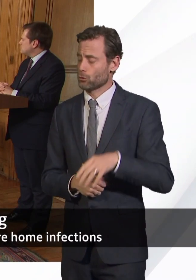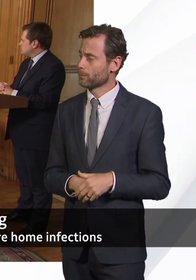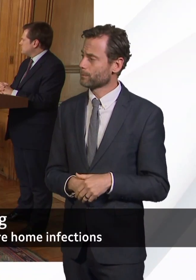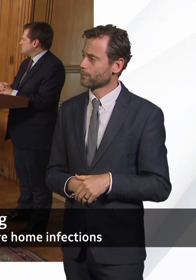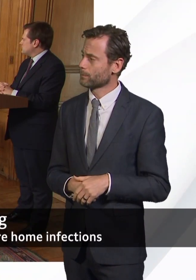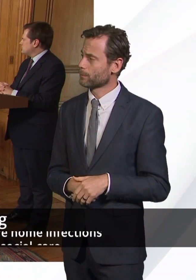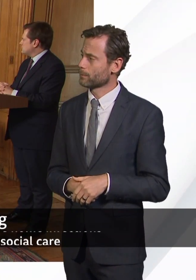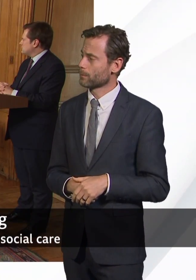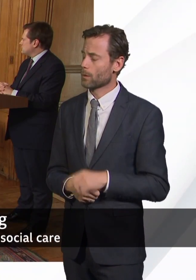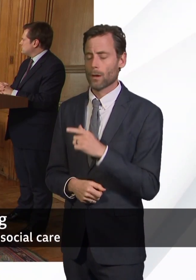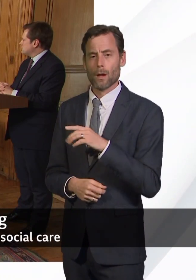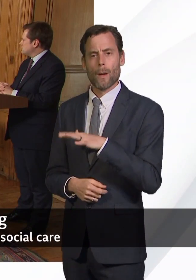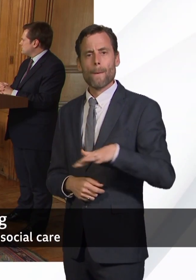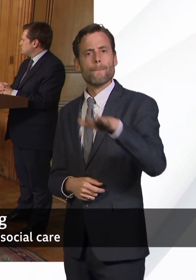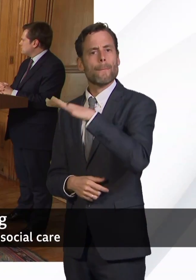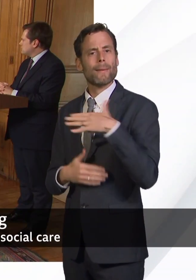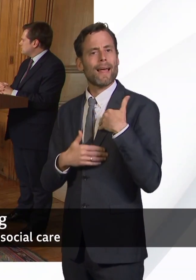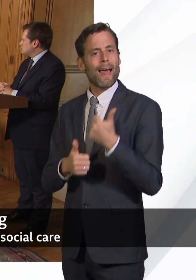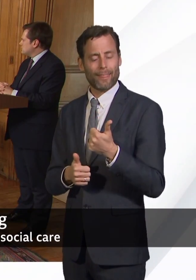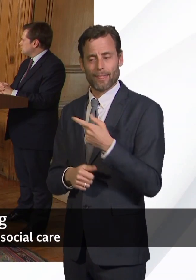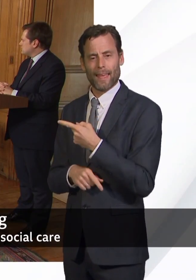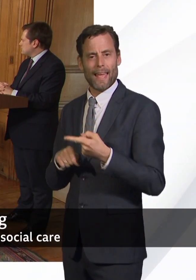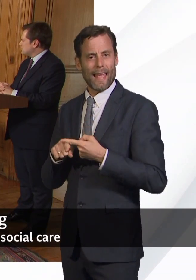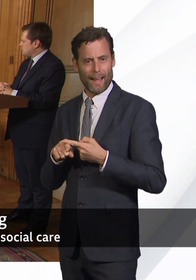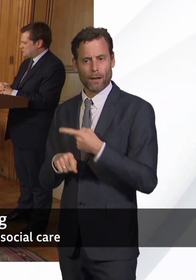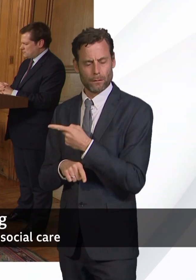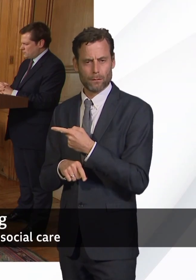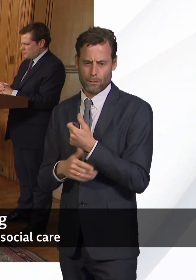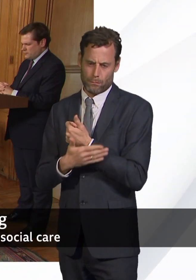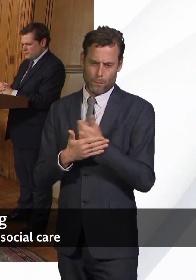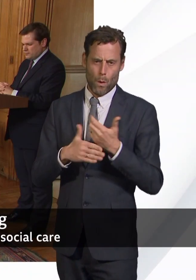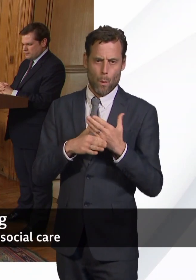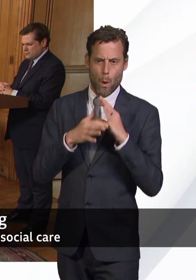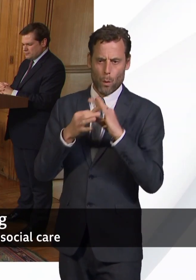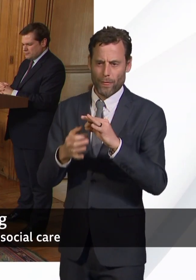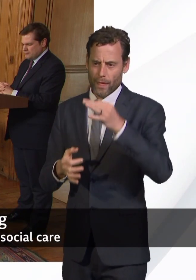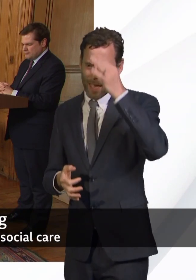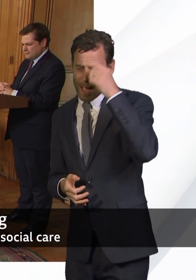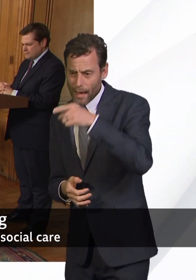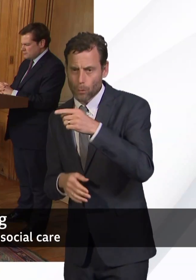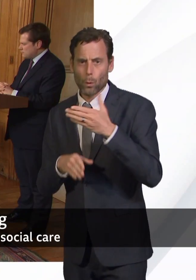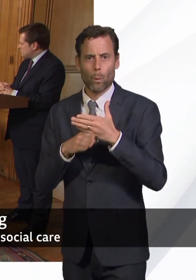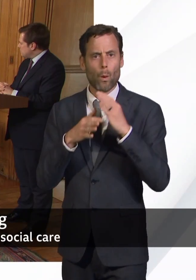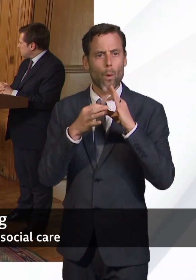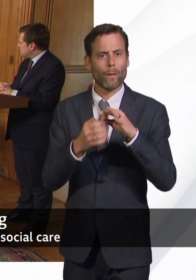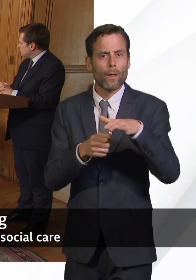work between the adult social care directors and between local public health teams, will be increasingly taking a leading role